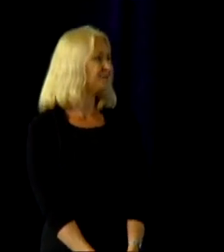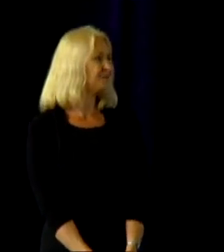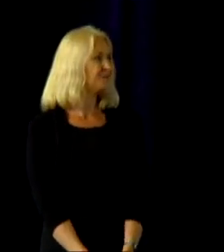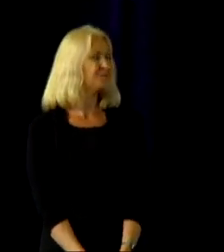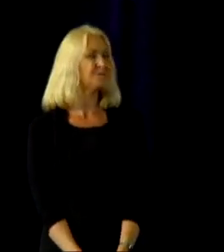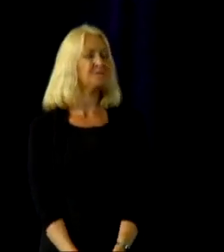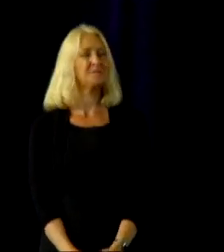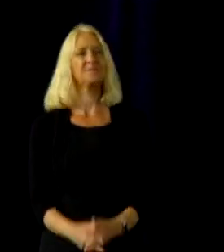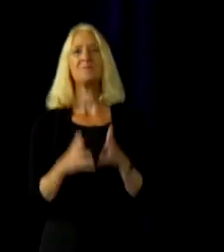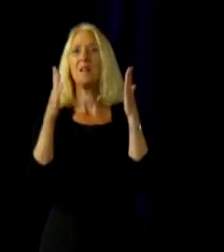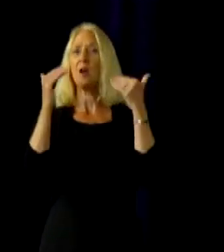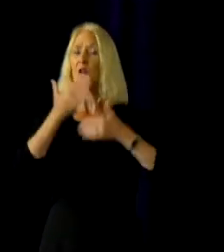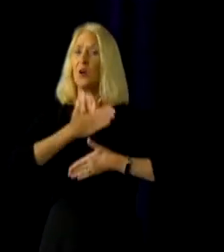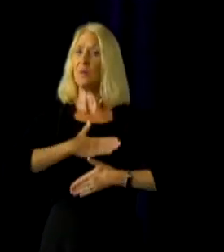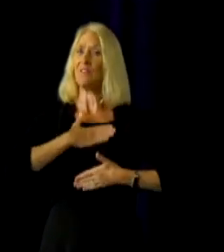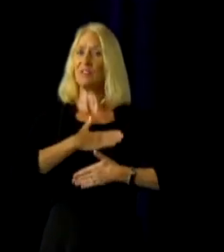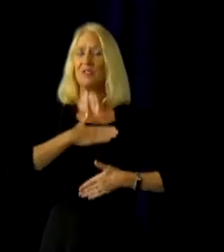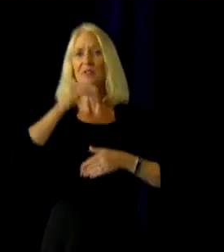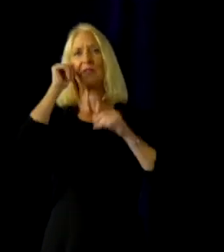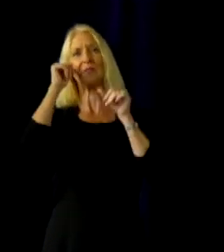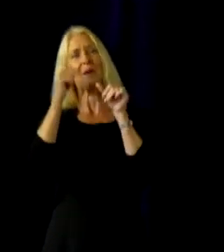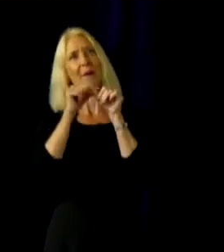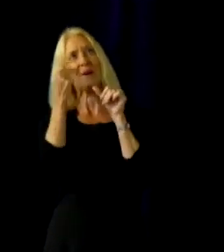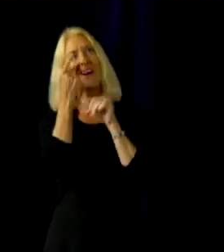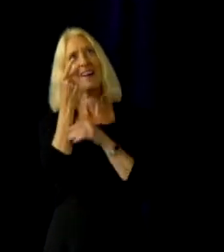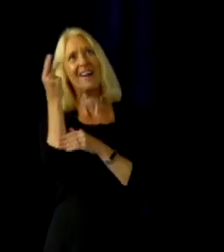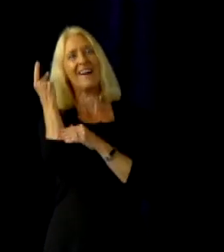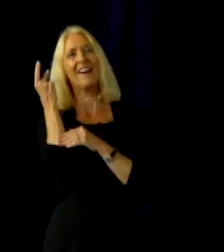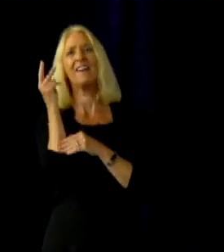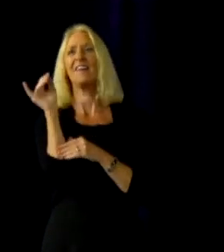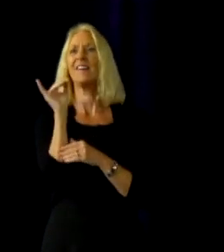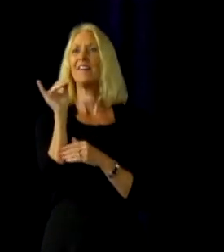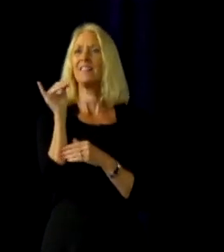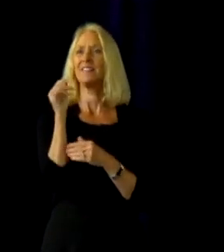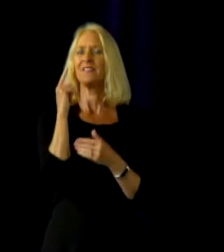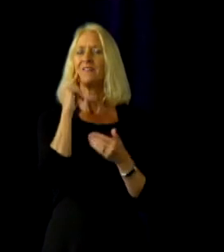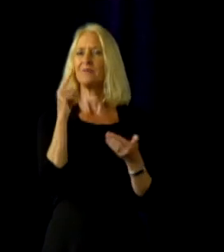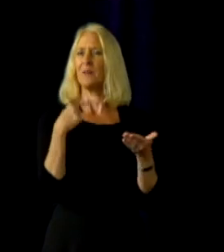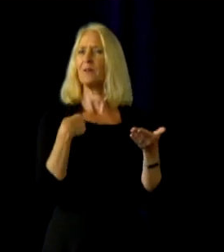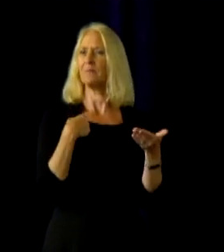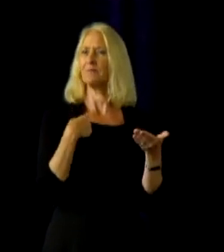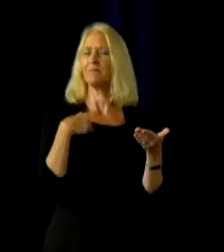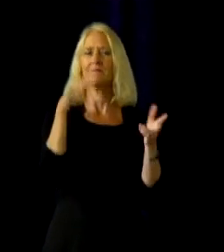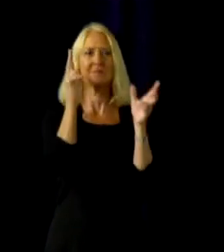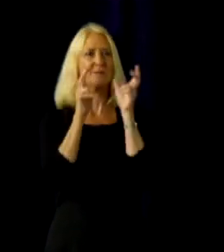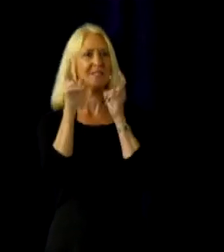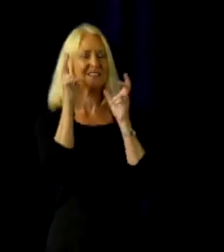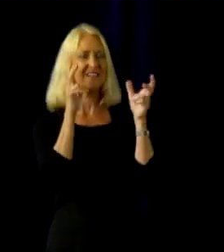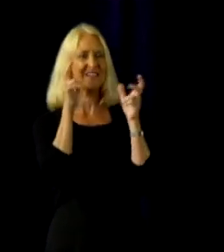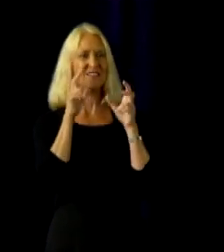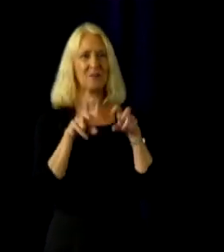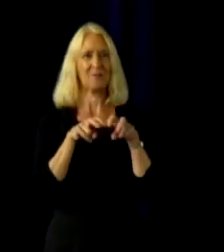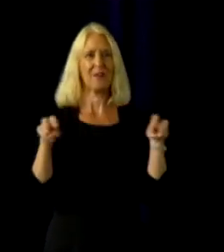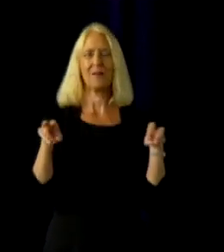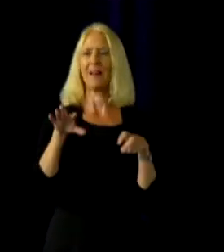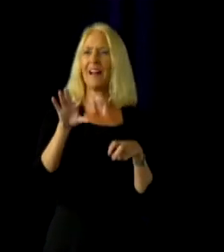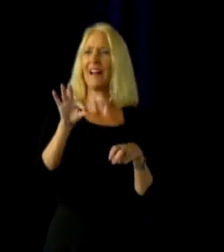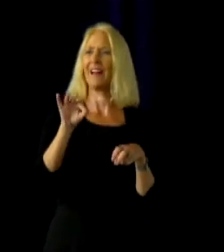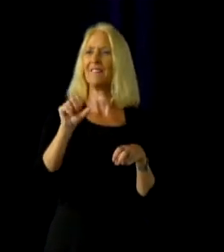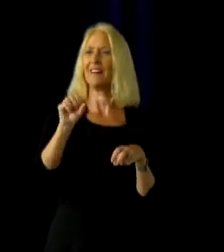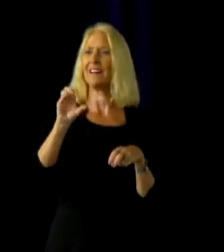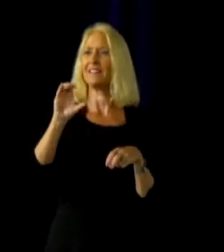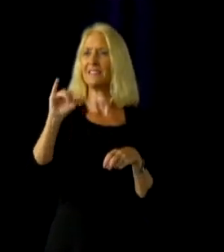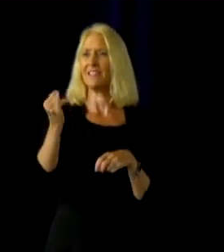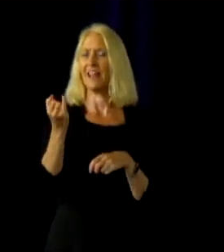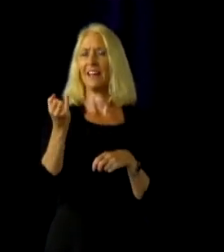Well, I hope you've enjoyed going down memory lane with us, as well as hearing from our alumni panel on how FSCJ has impacted them in achieving